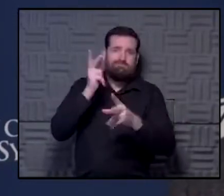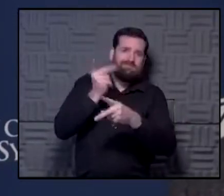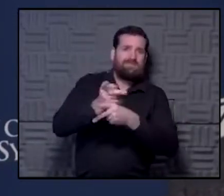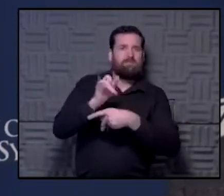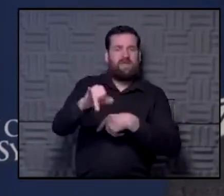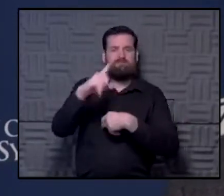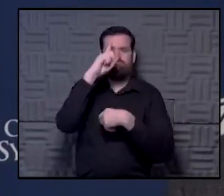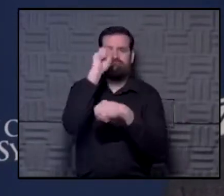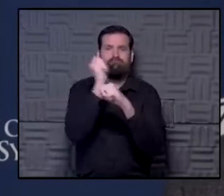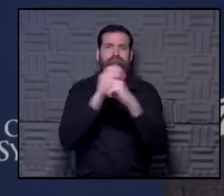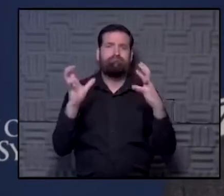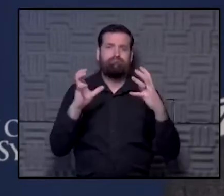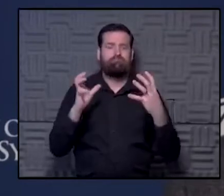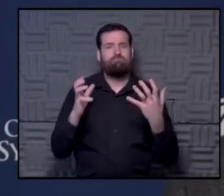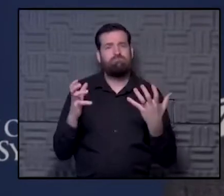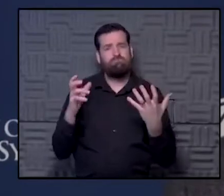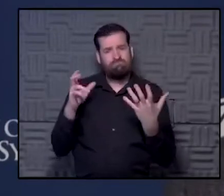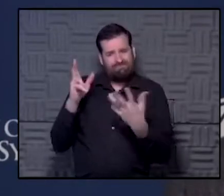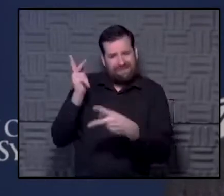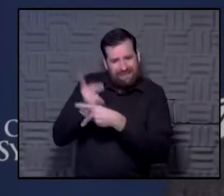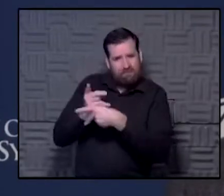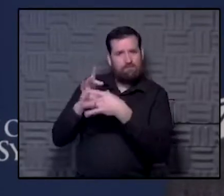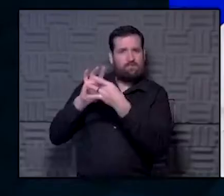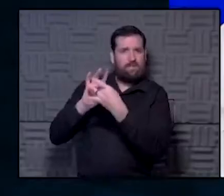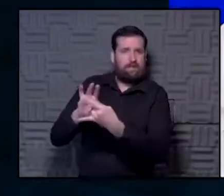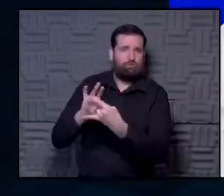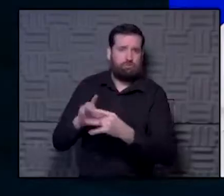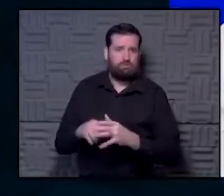and keep that connection.